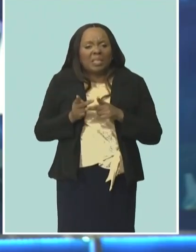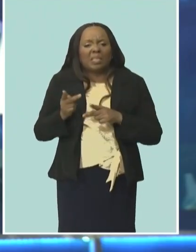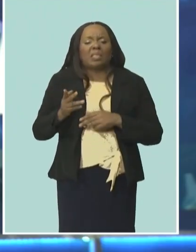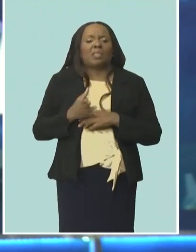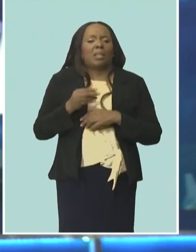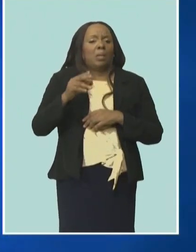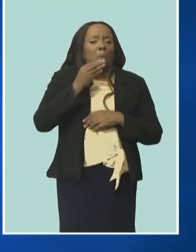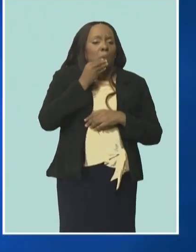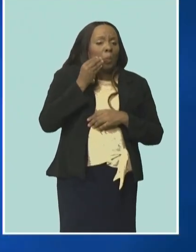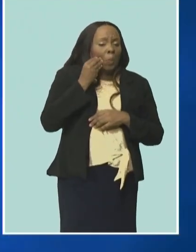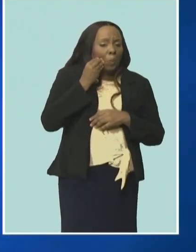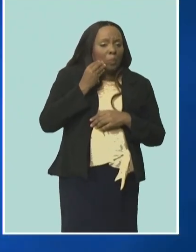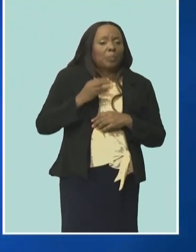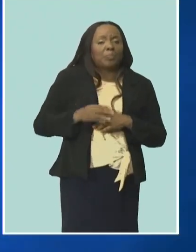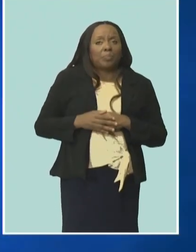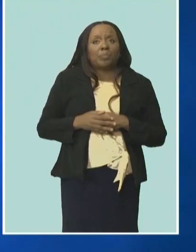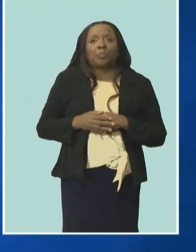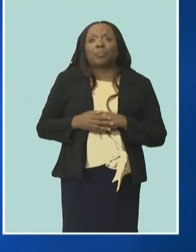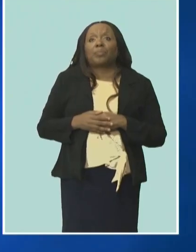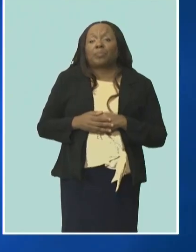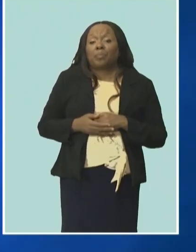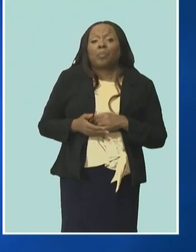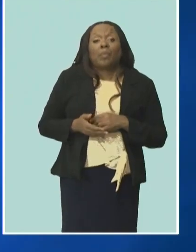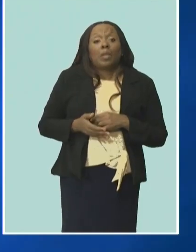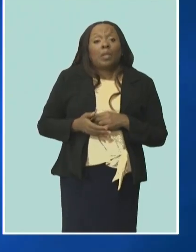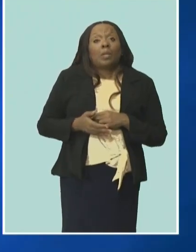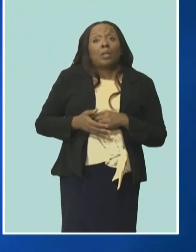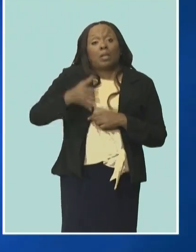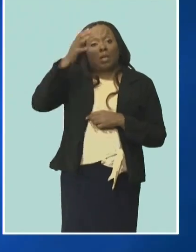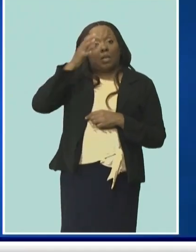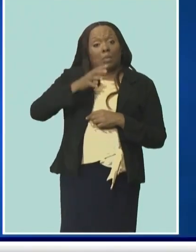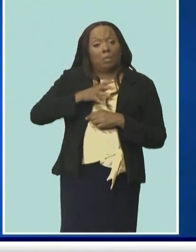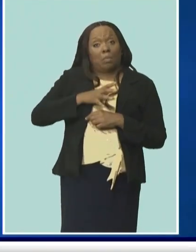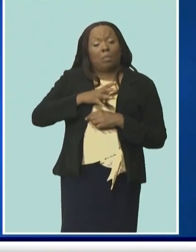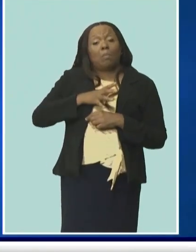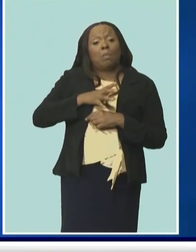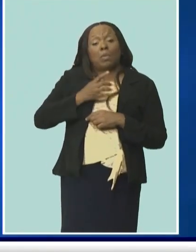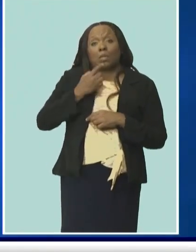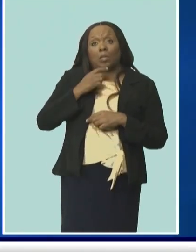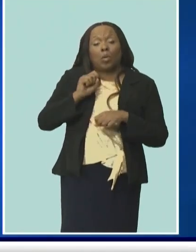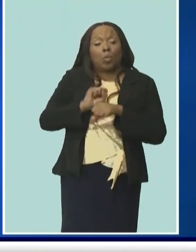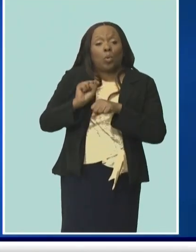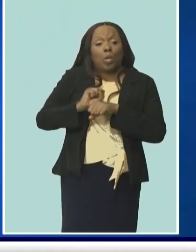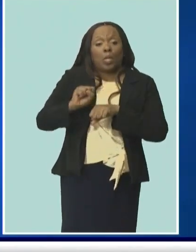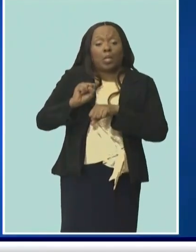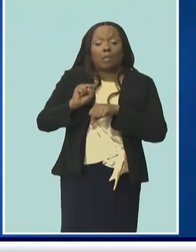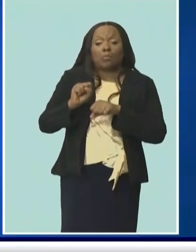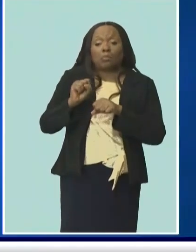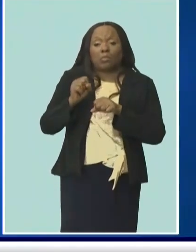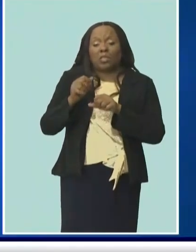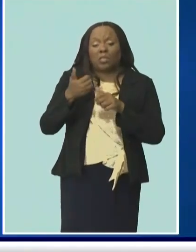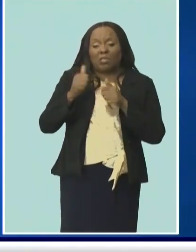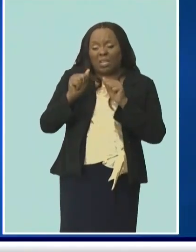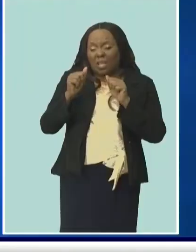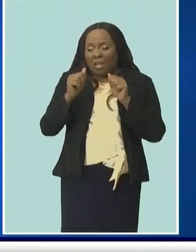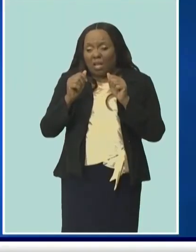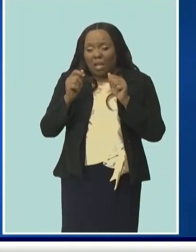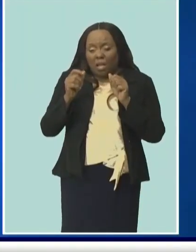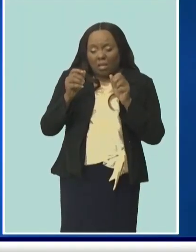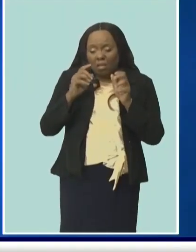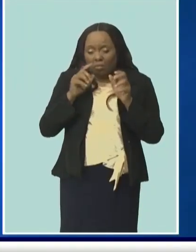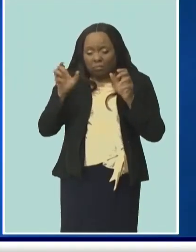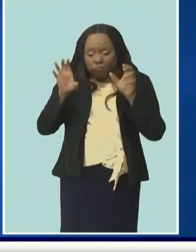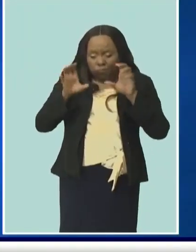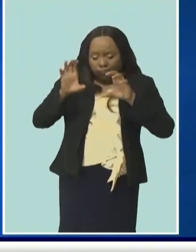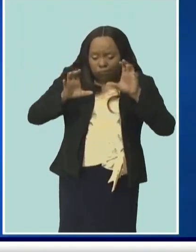reports. The cleaning specialist says they were working on their product and are now ready to introduce it to the market. He said it is